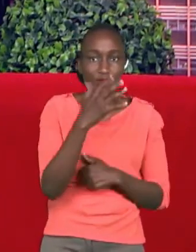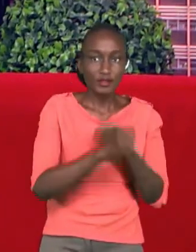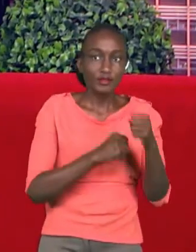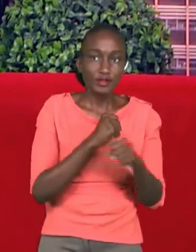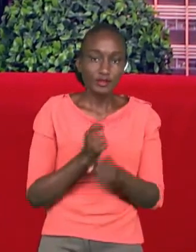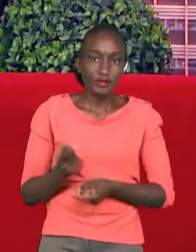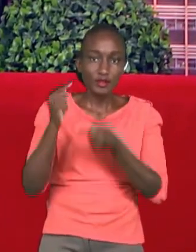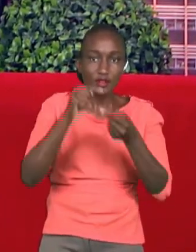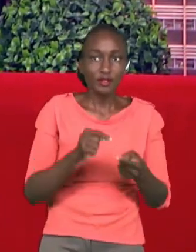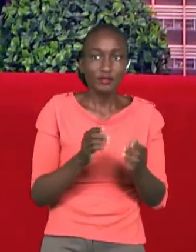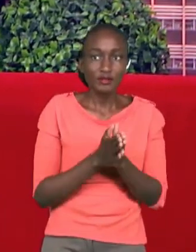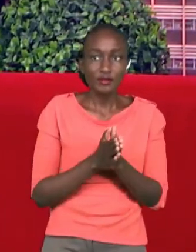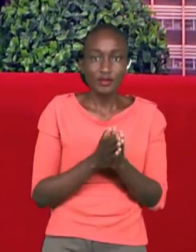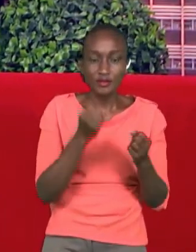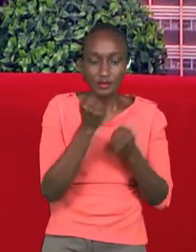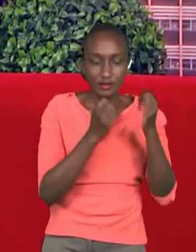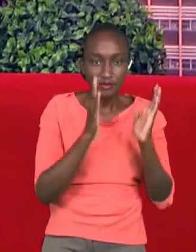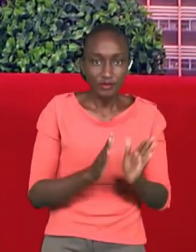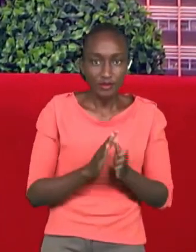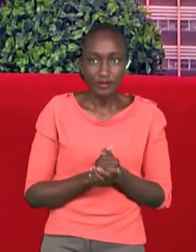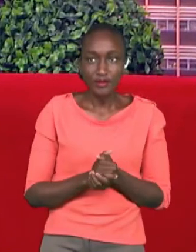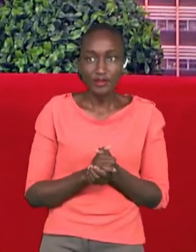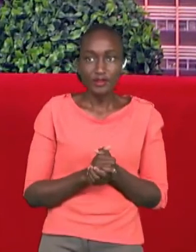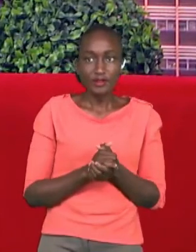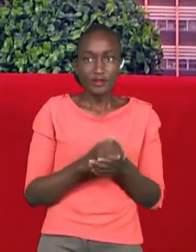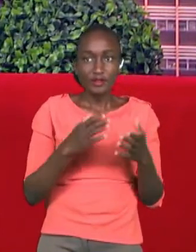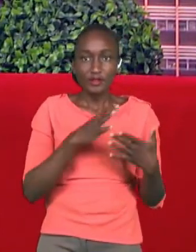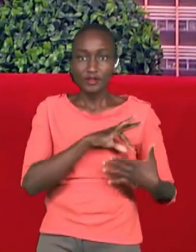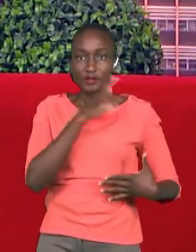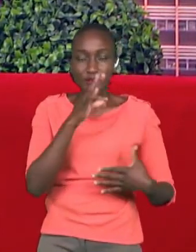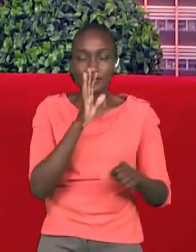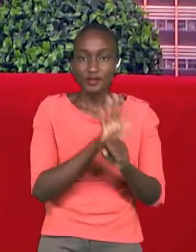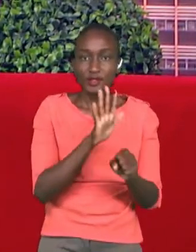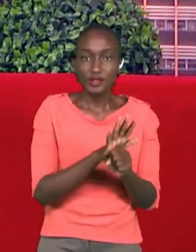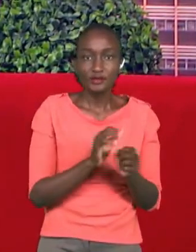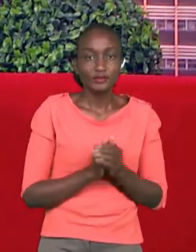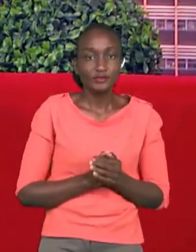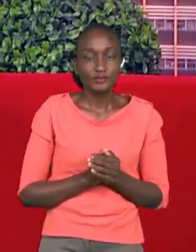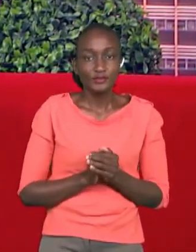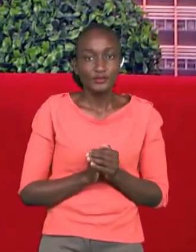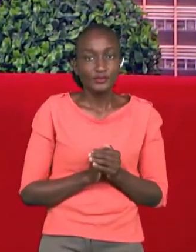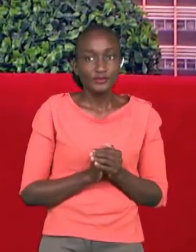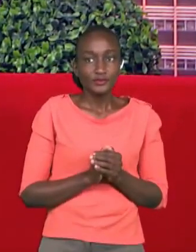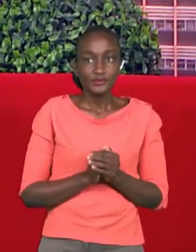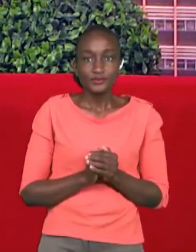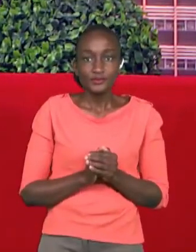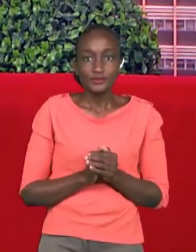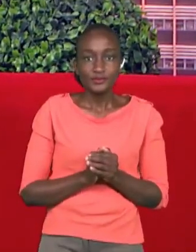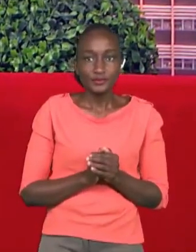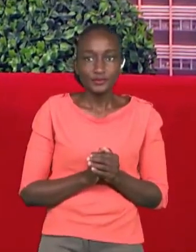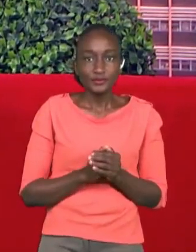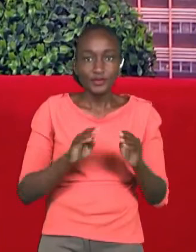are coming with their drivers. Mm-hmm. So they are benefited. That's why they are coming. Mm-hmm. So devote at